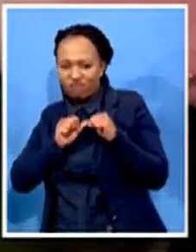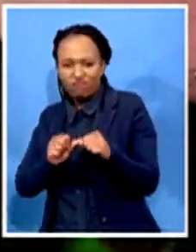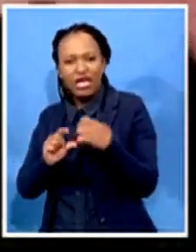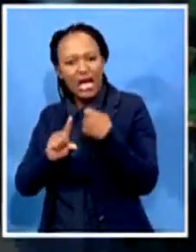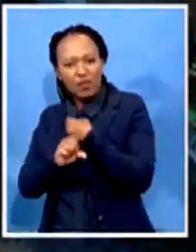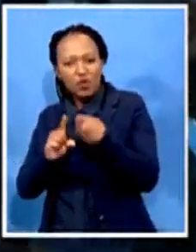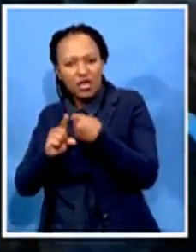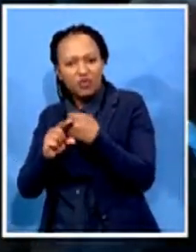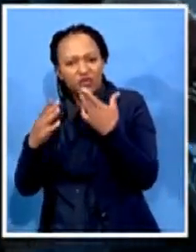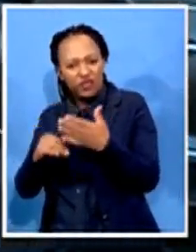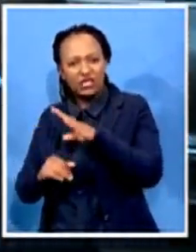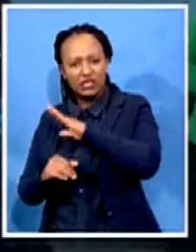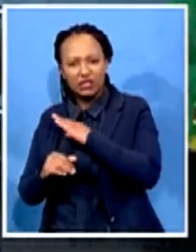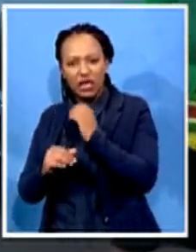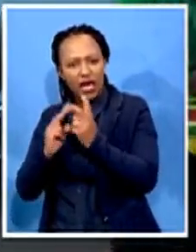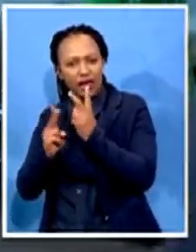chance?